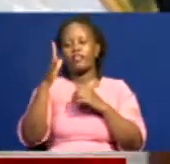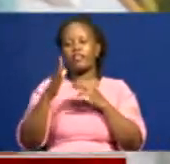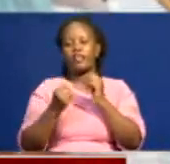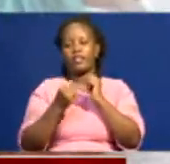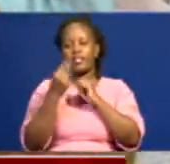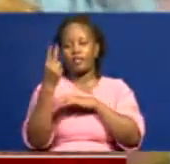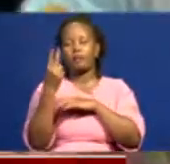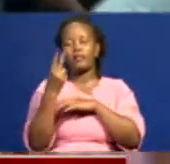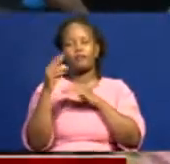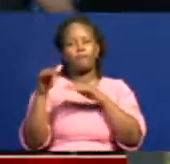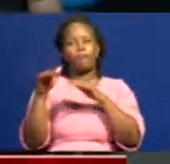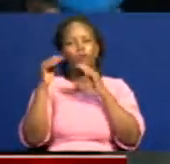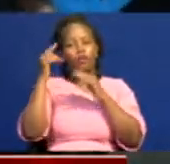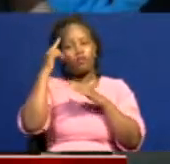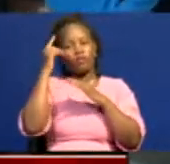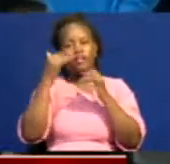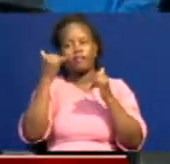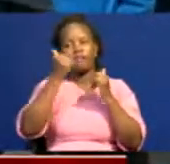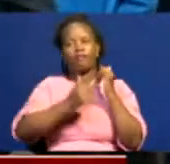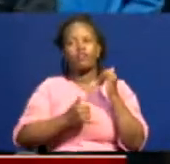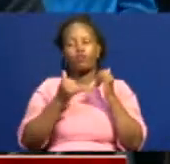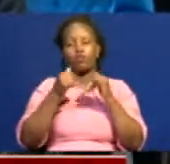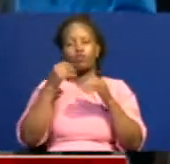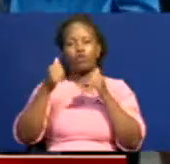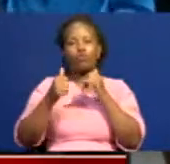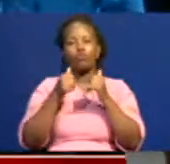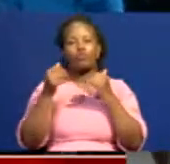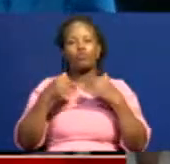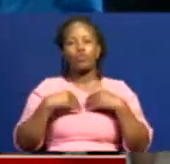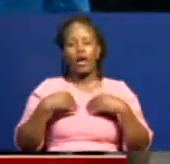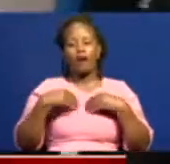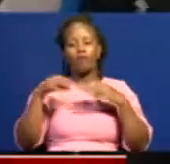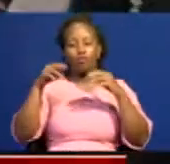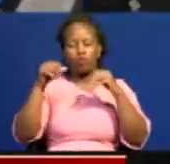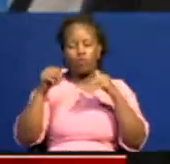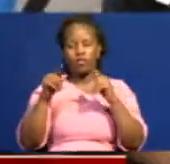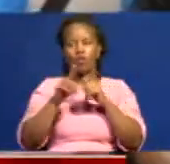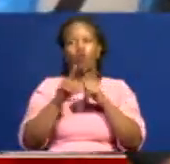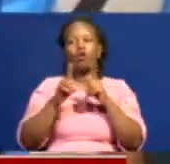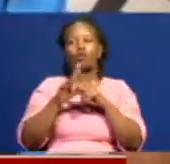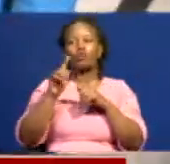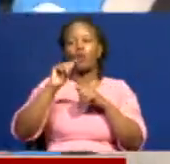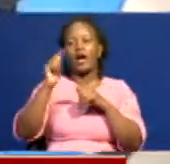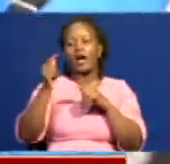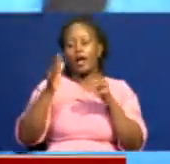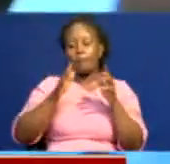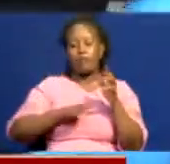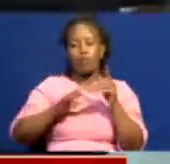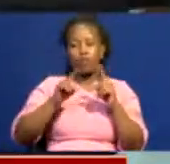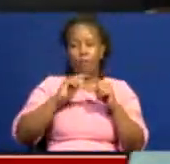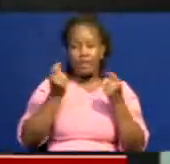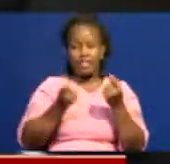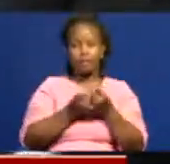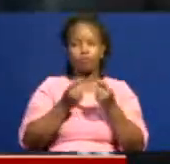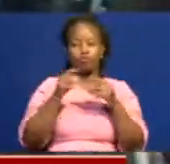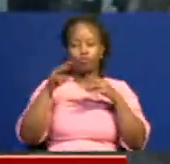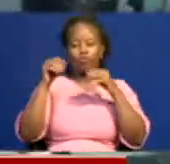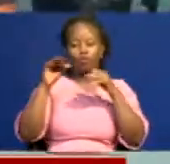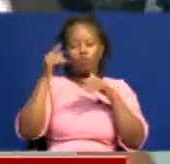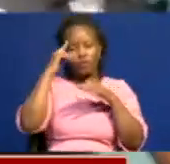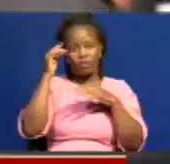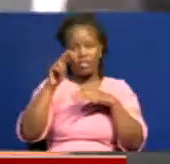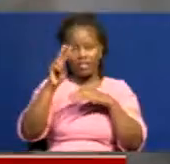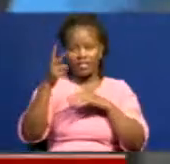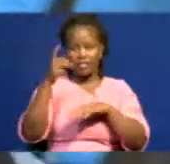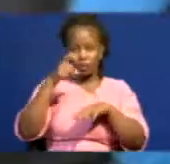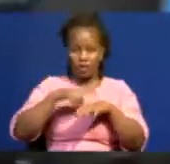in the two-legged final round qualifier match would see the Harambee Starlets qualify for the Women's Africa Cup of Nations for the second time in 7 years.